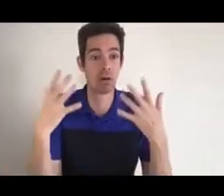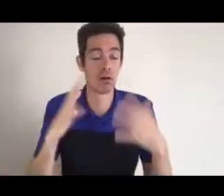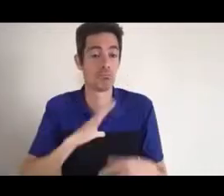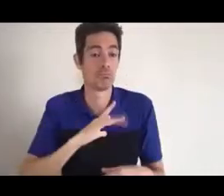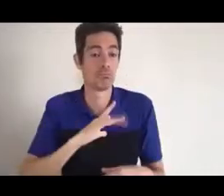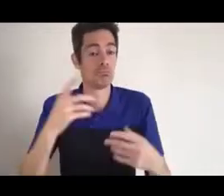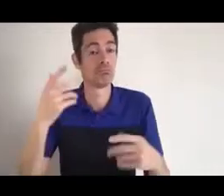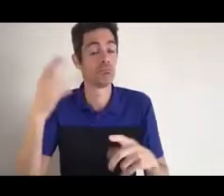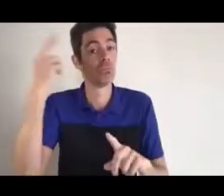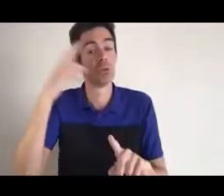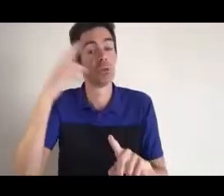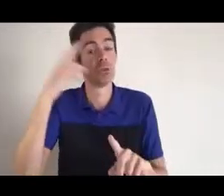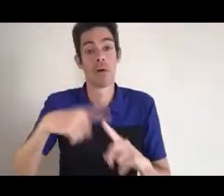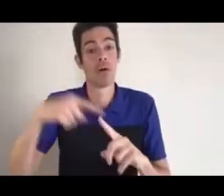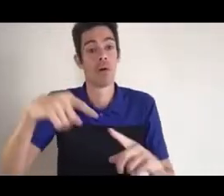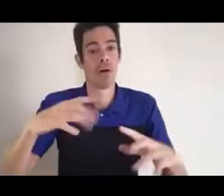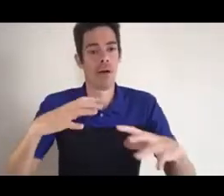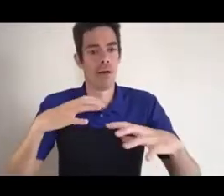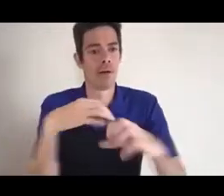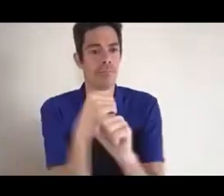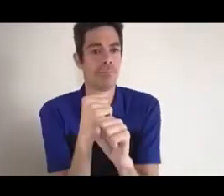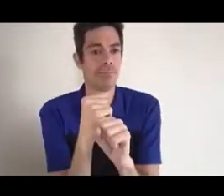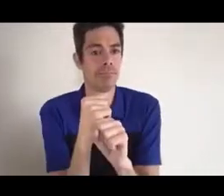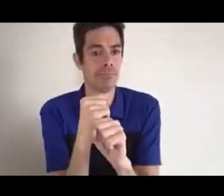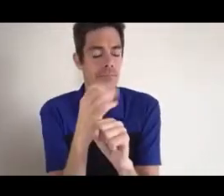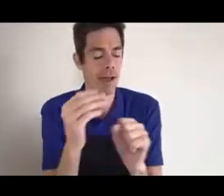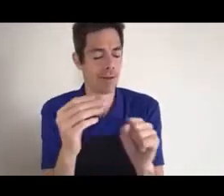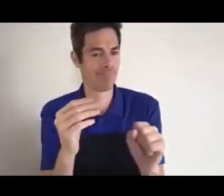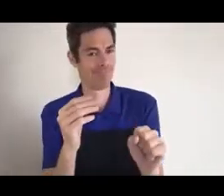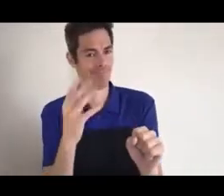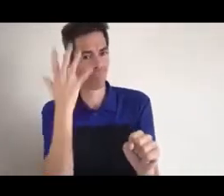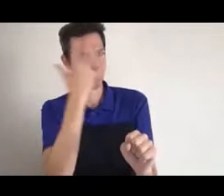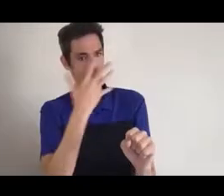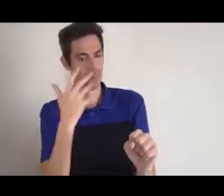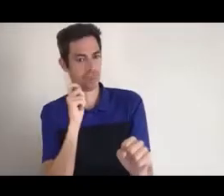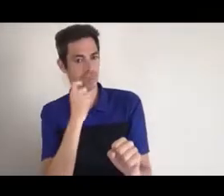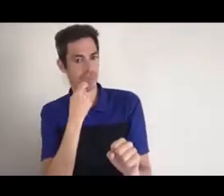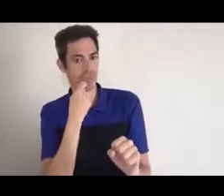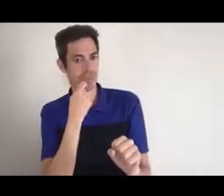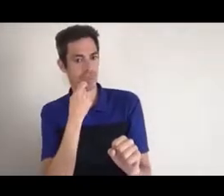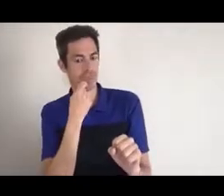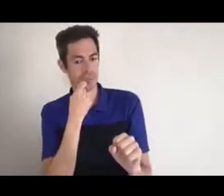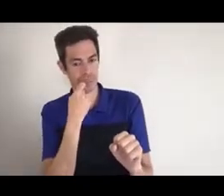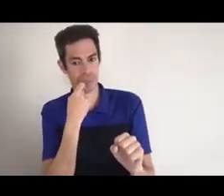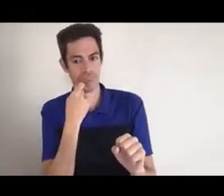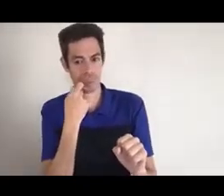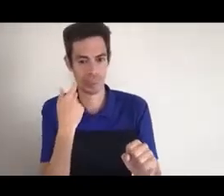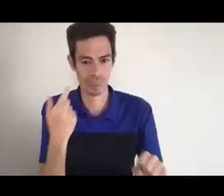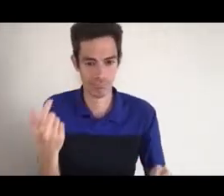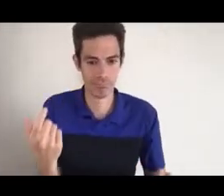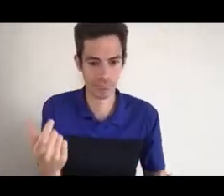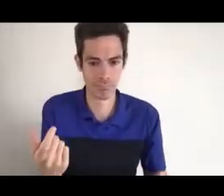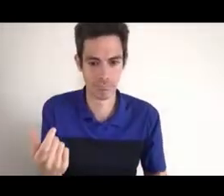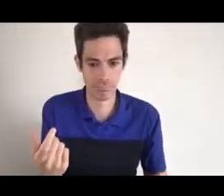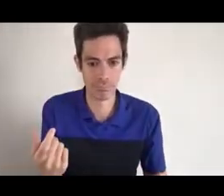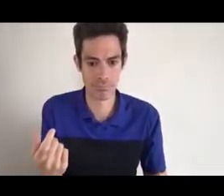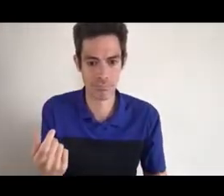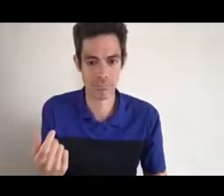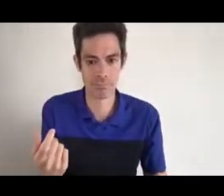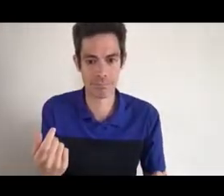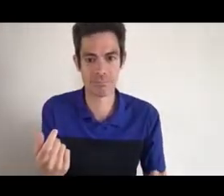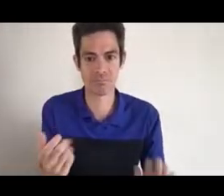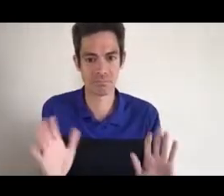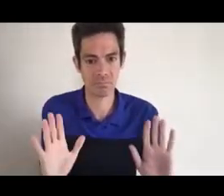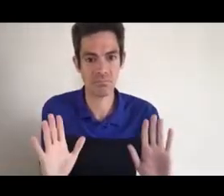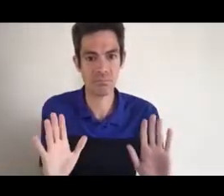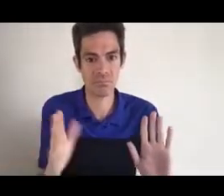adverb or an adjective. So it's on your face. And that way you use fewer signs, and the